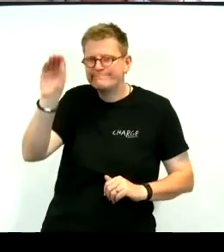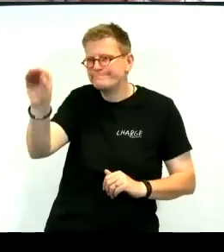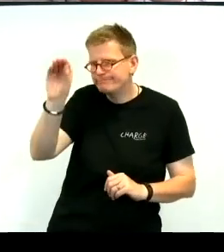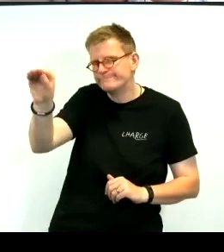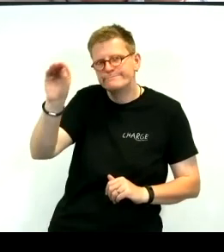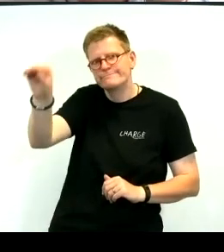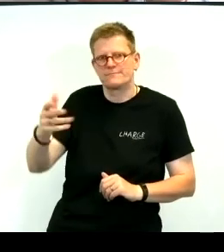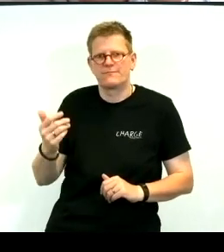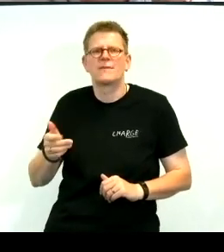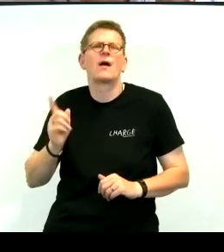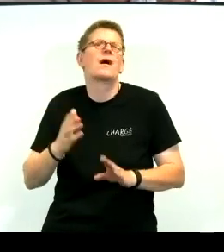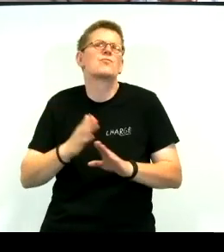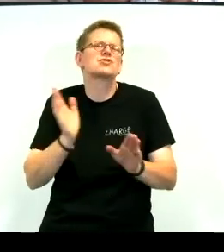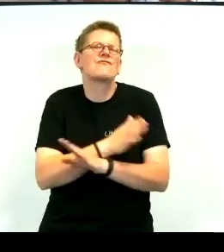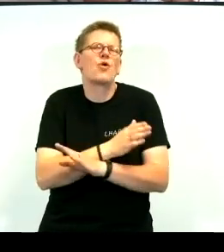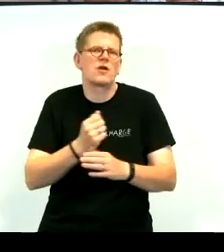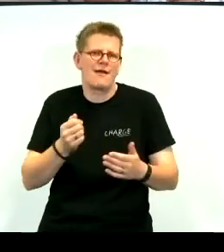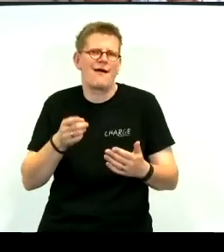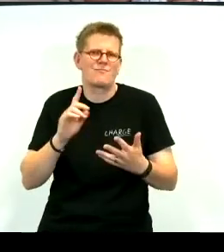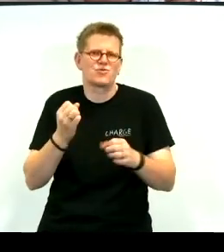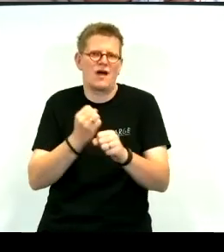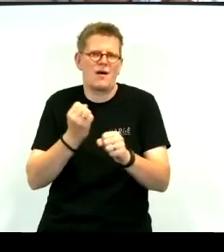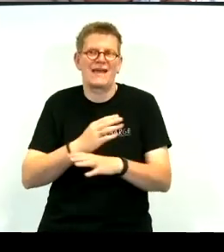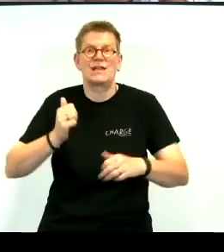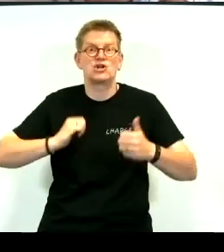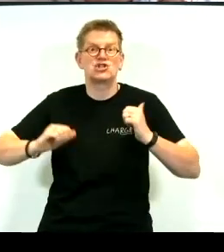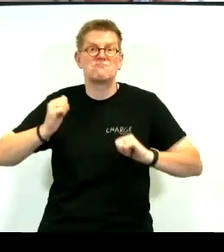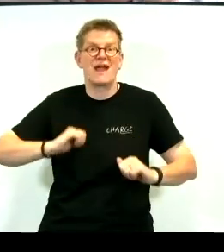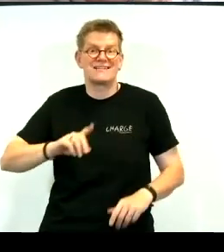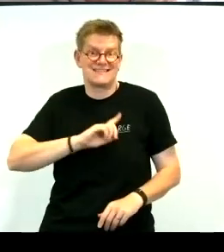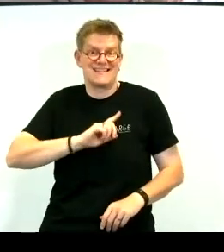identifying and recognizing hurt and where it's happening.